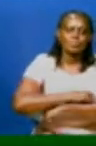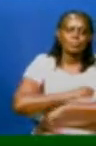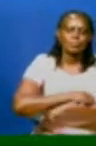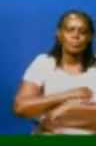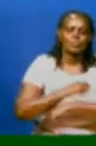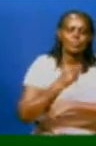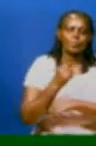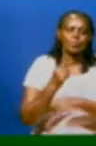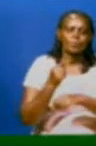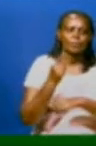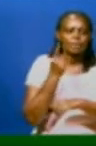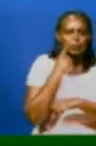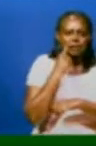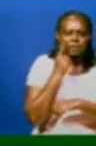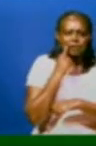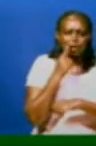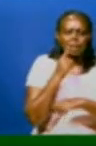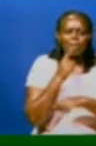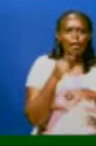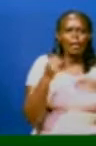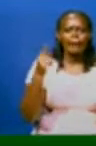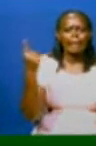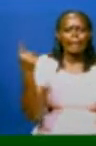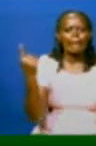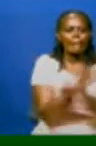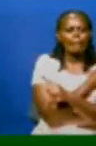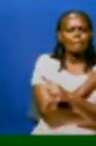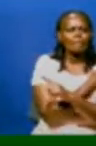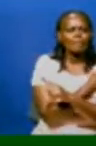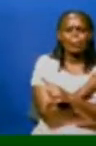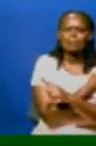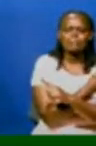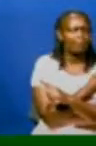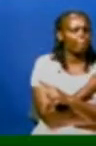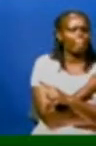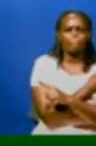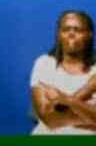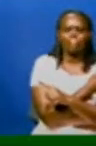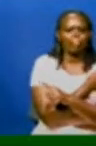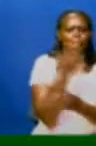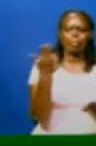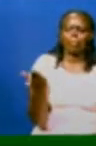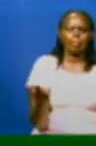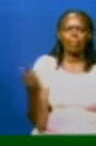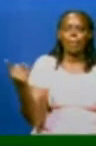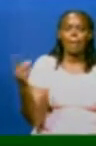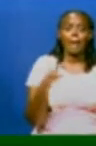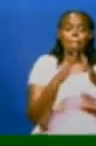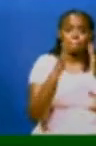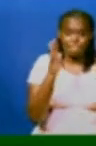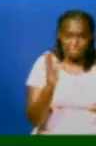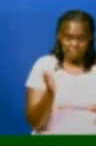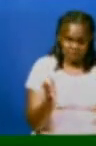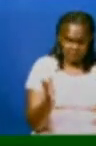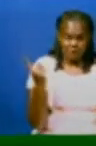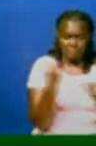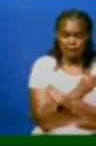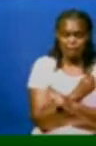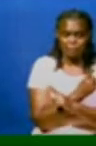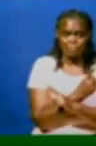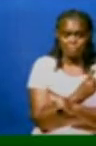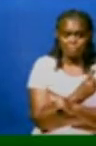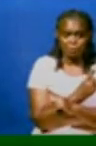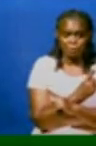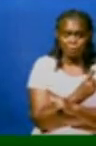very huge variance when it comes to what students from poor backgrounds used to wear and what students